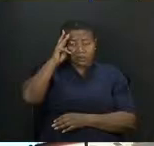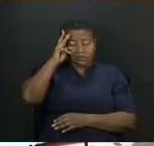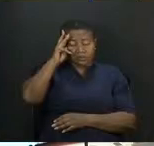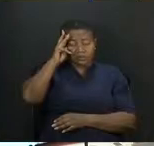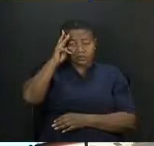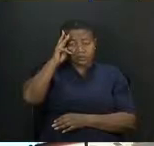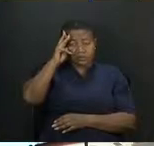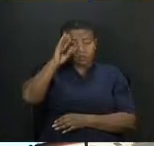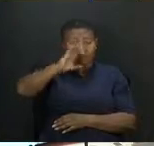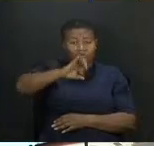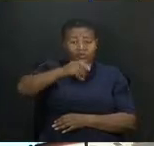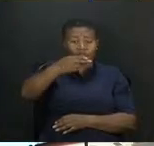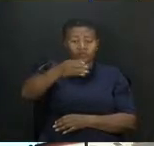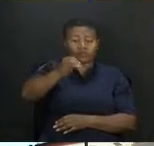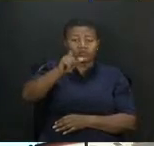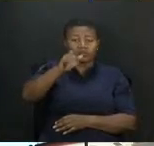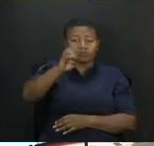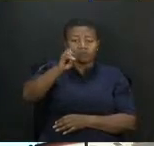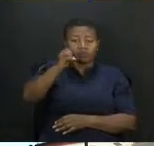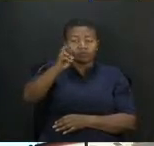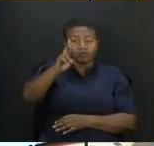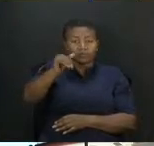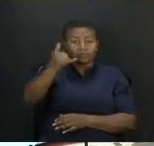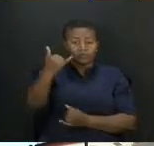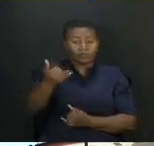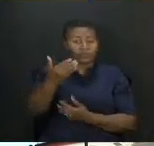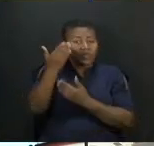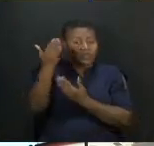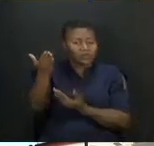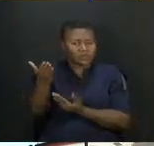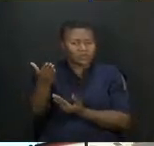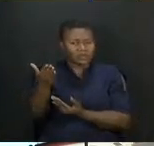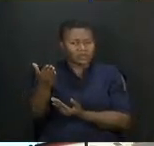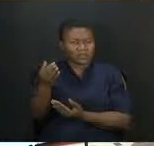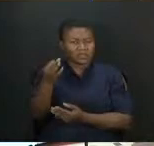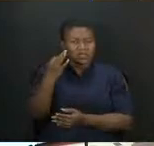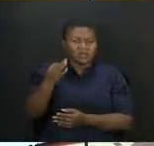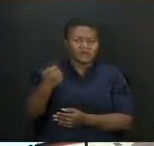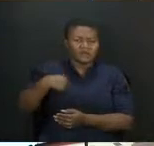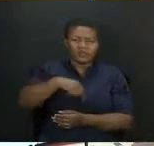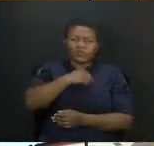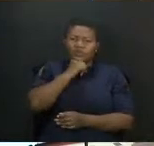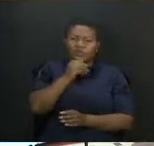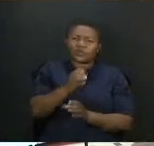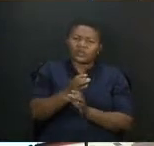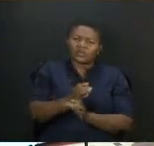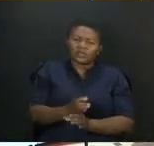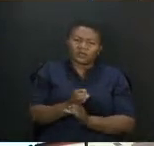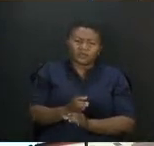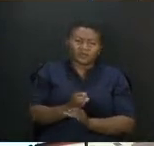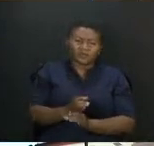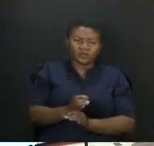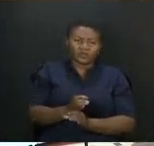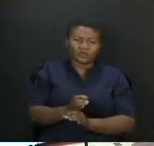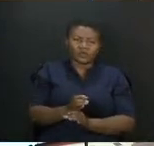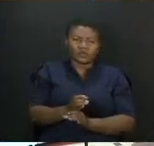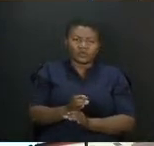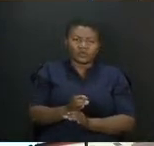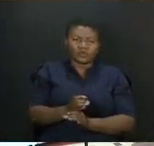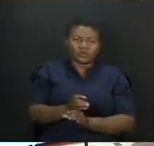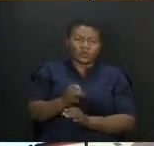and now it's in Winneba. If it is not properly contained, it may get out of